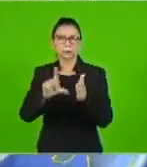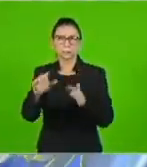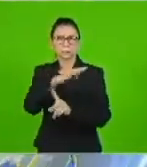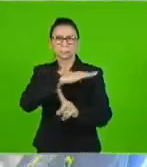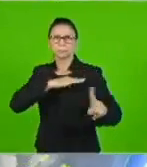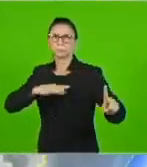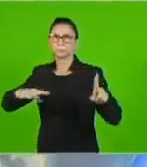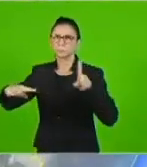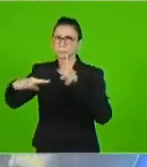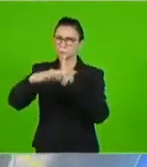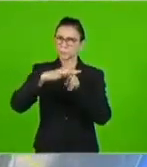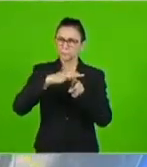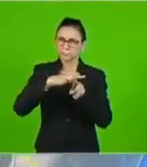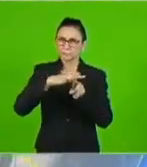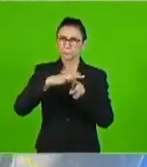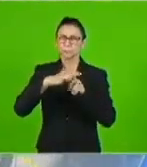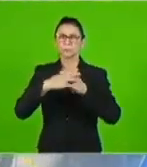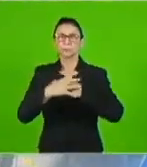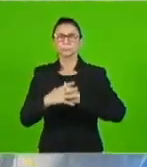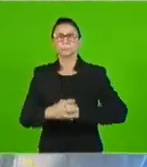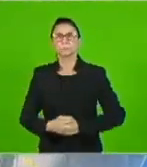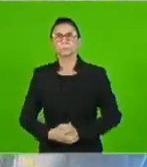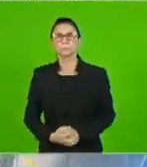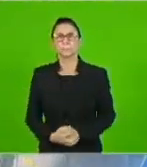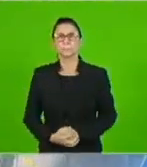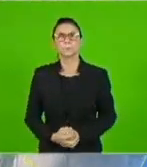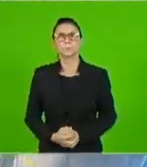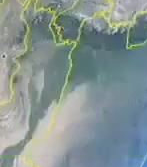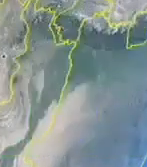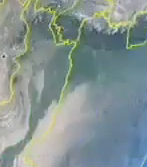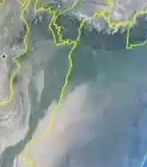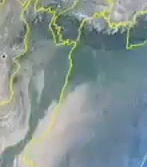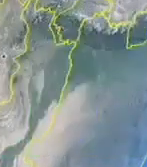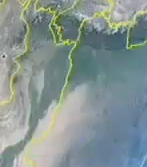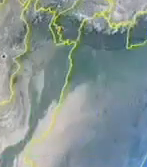Jesus before His death on the cross of Calvary.